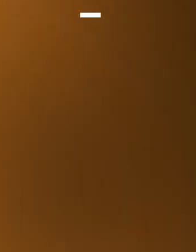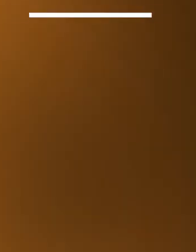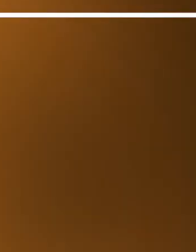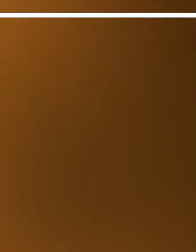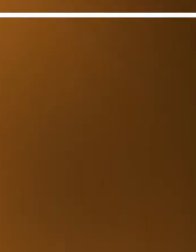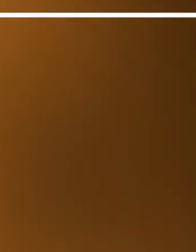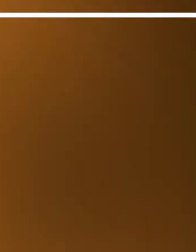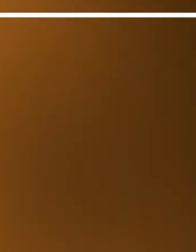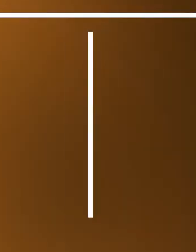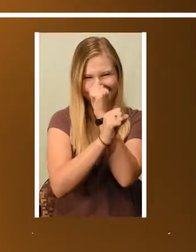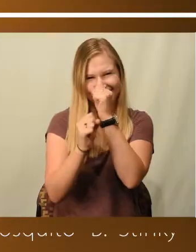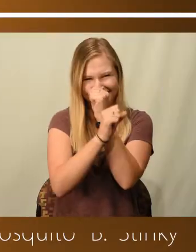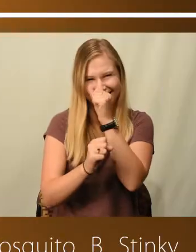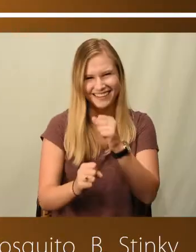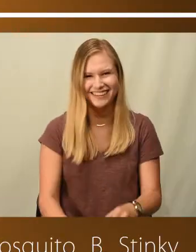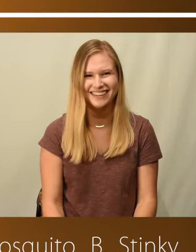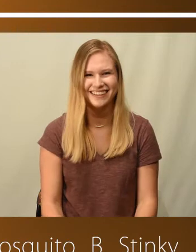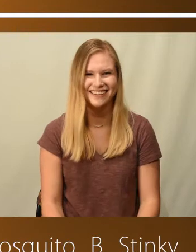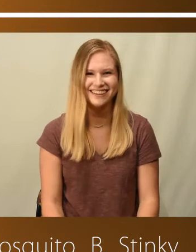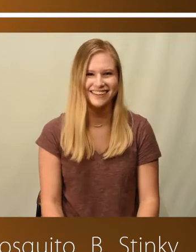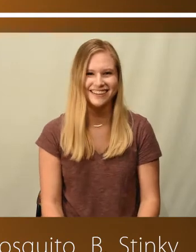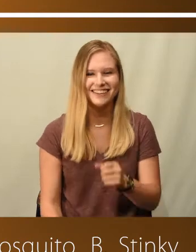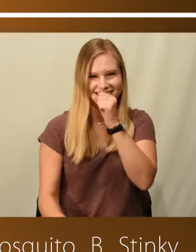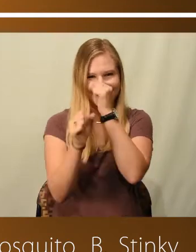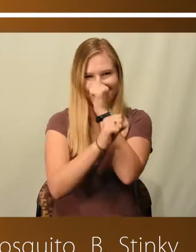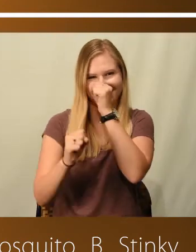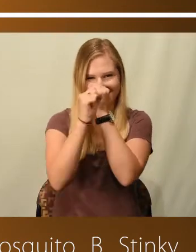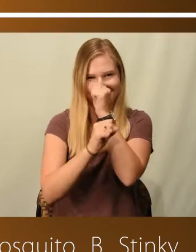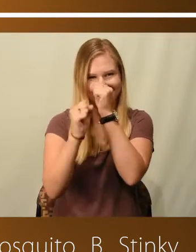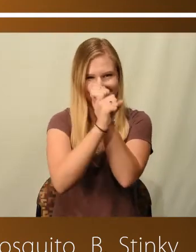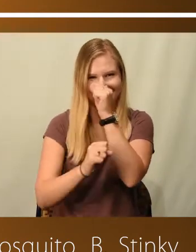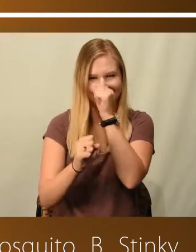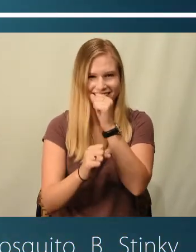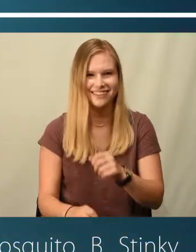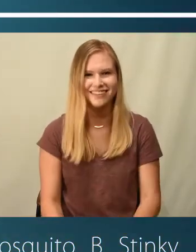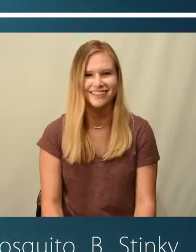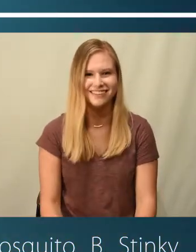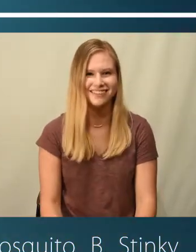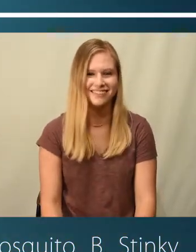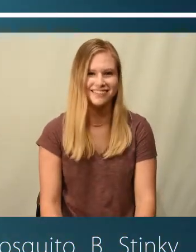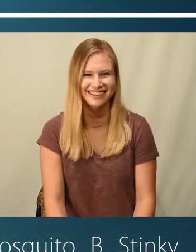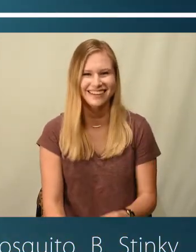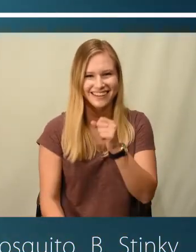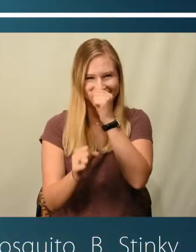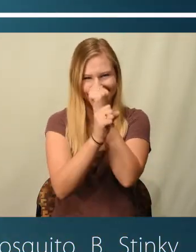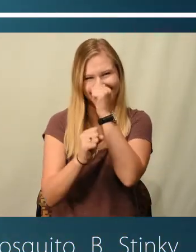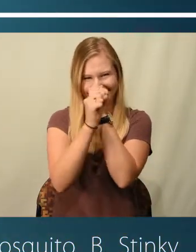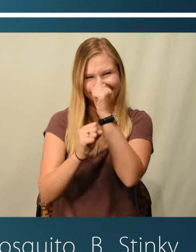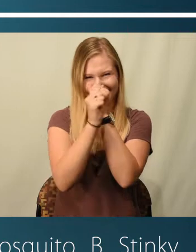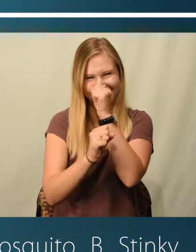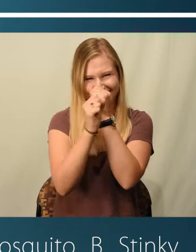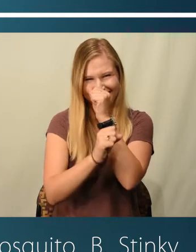it right. The symbol is fat or something like that. I'm probably doing it terribly. That looks like